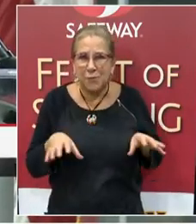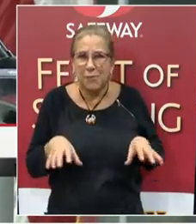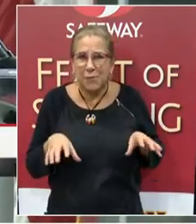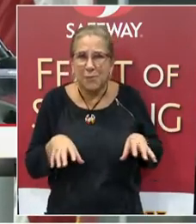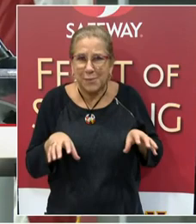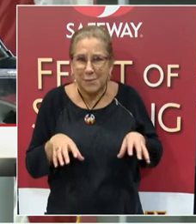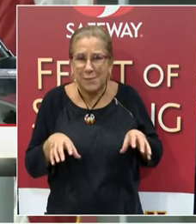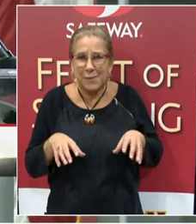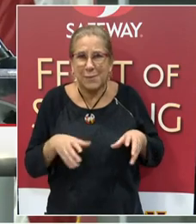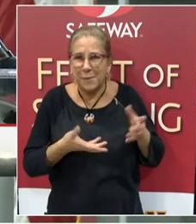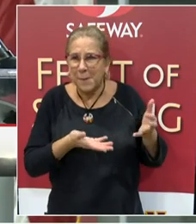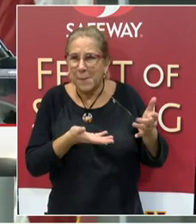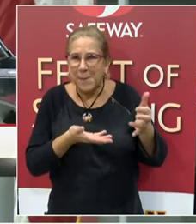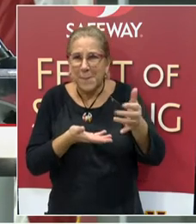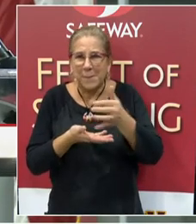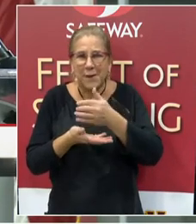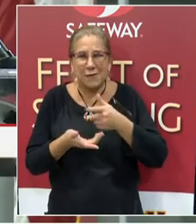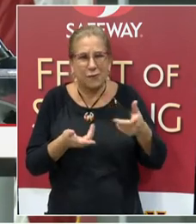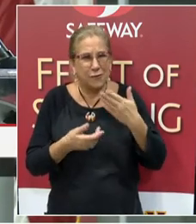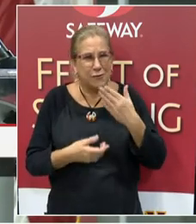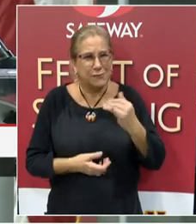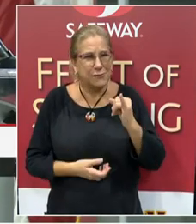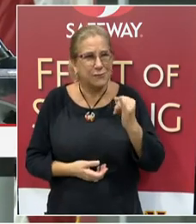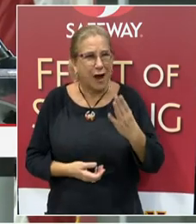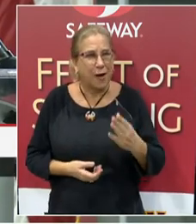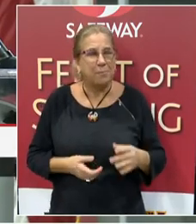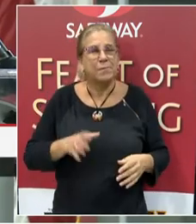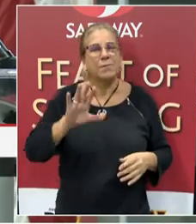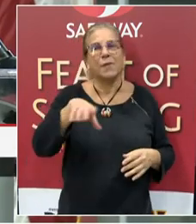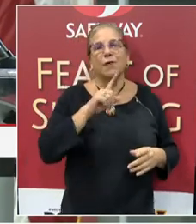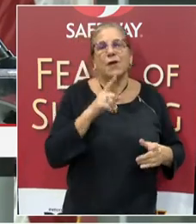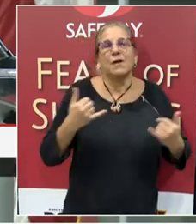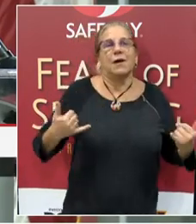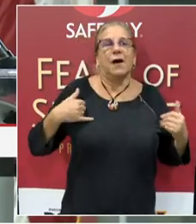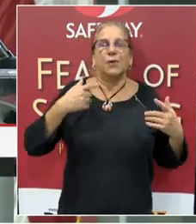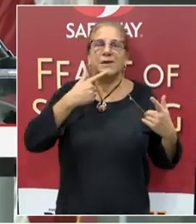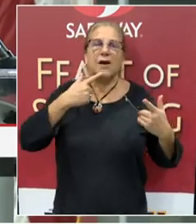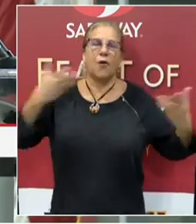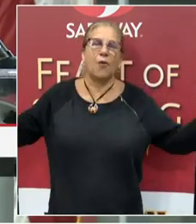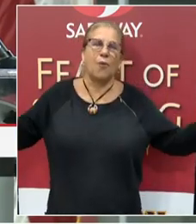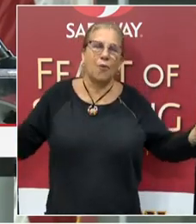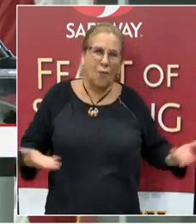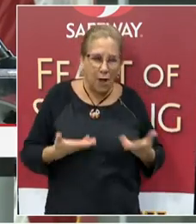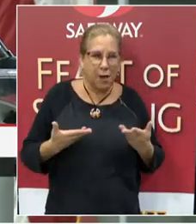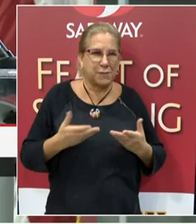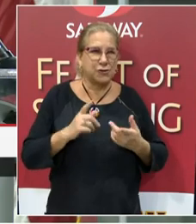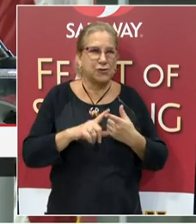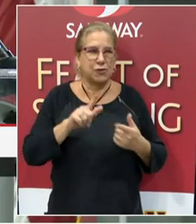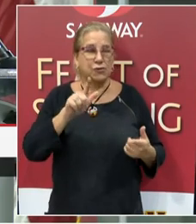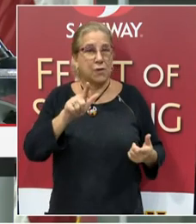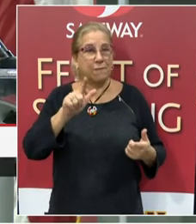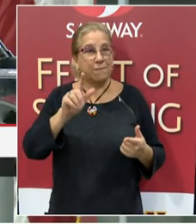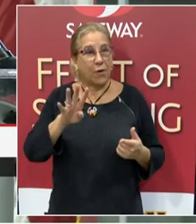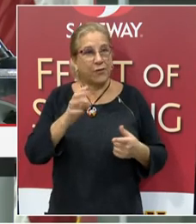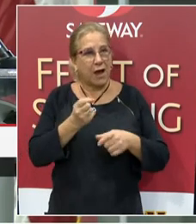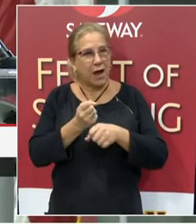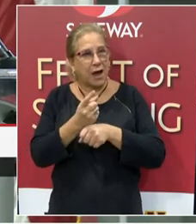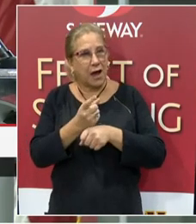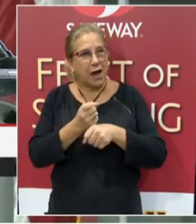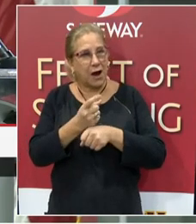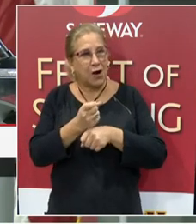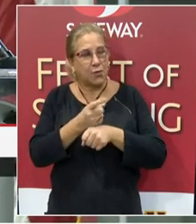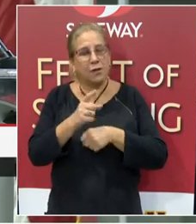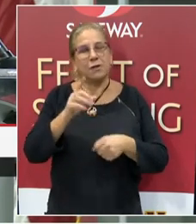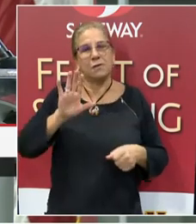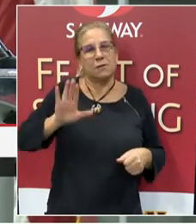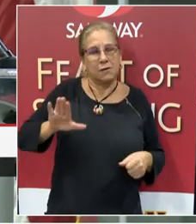All righty. So again, welcome to the 24th annual Safeway Feast of Sharing.